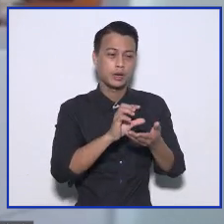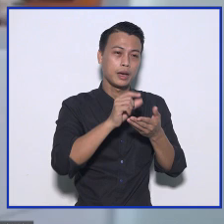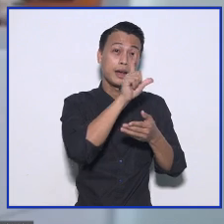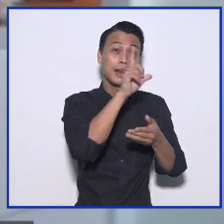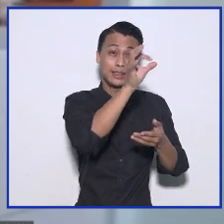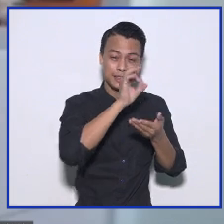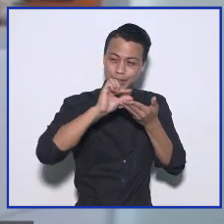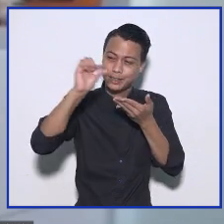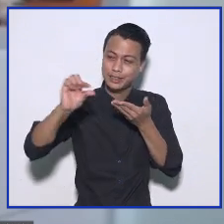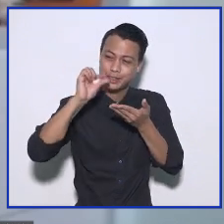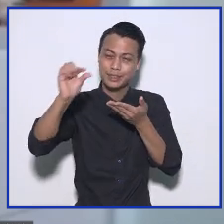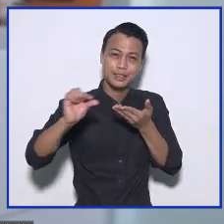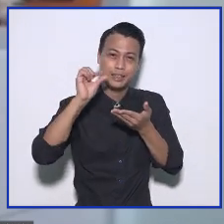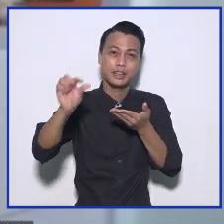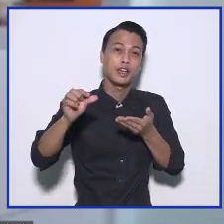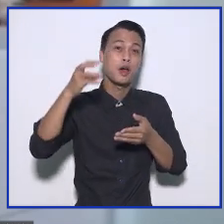registration